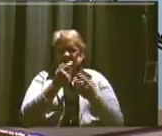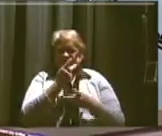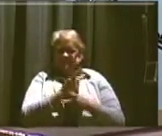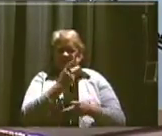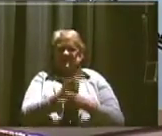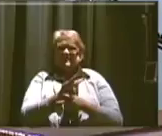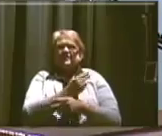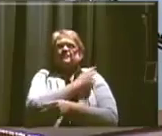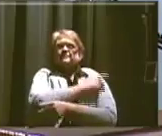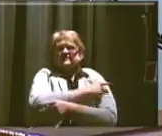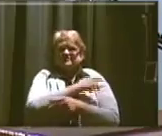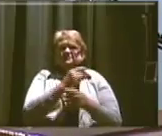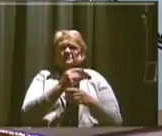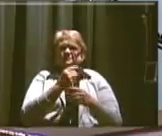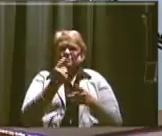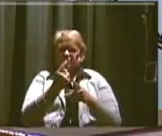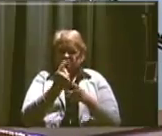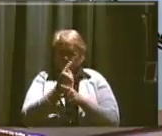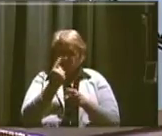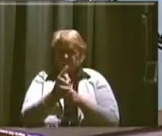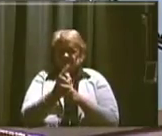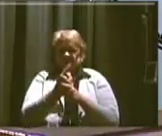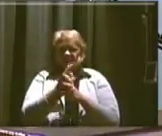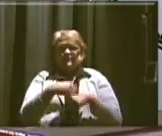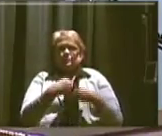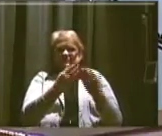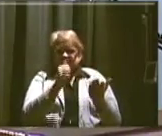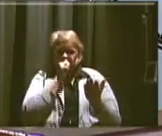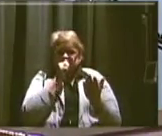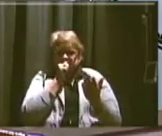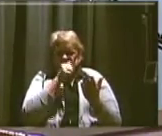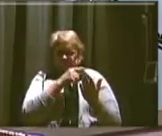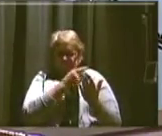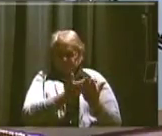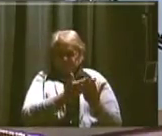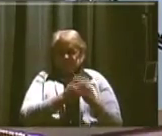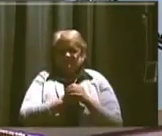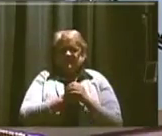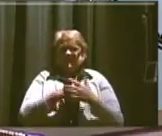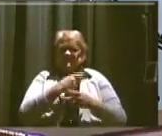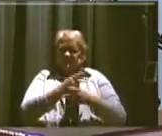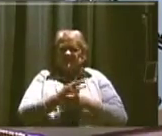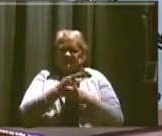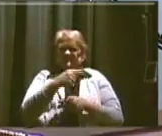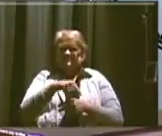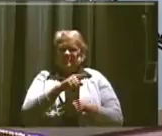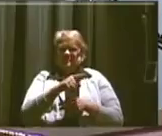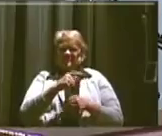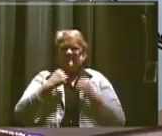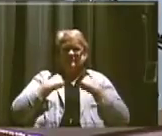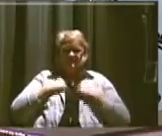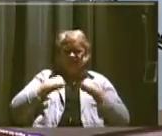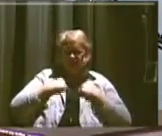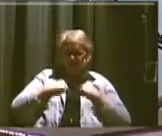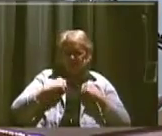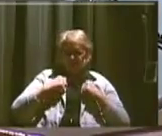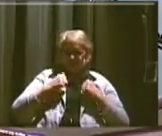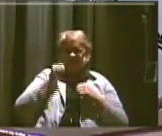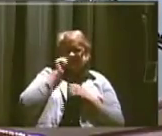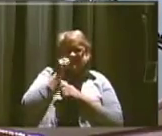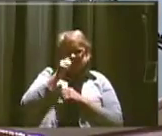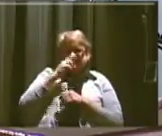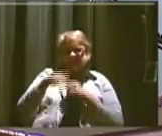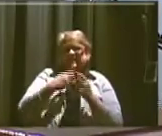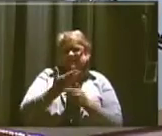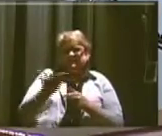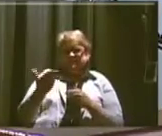them adequately, how to provide patient privacy, and how to care for them as far as giving them baths and just everyday things